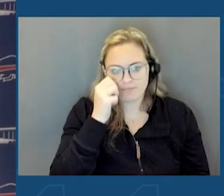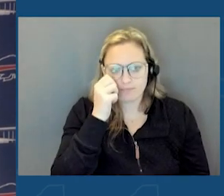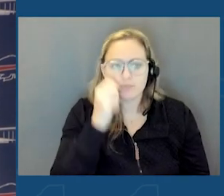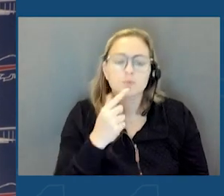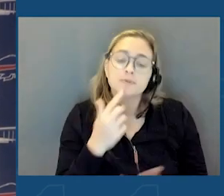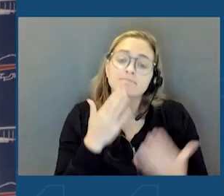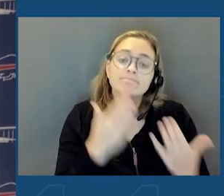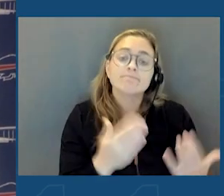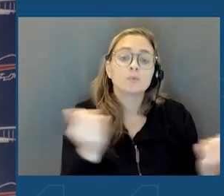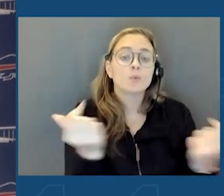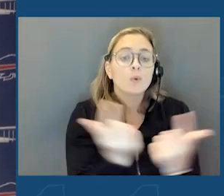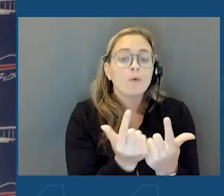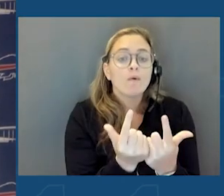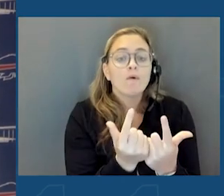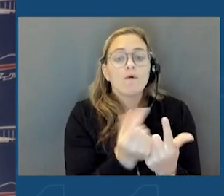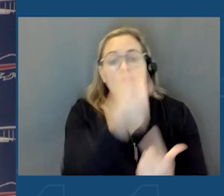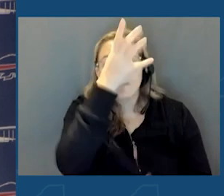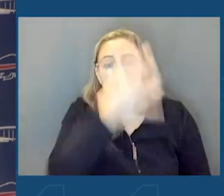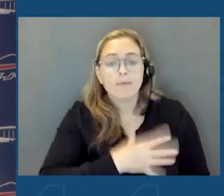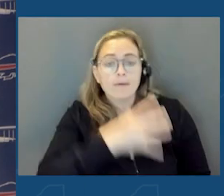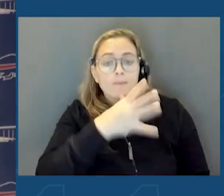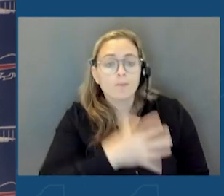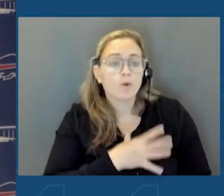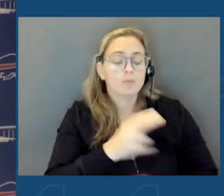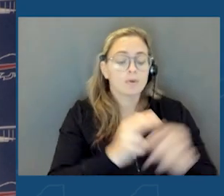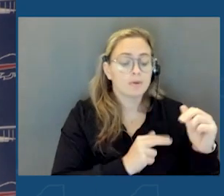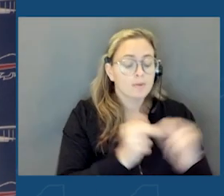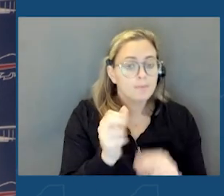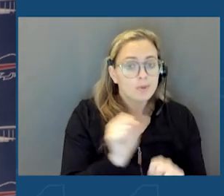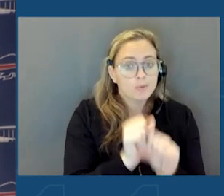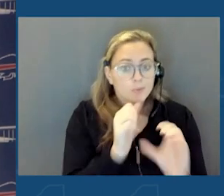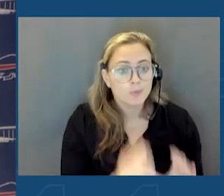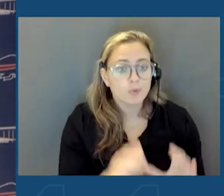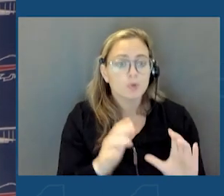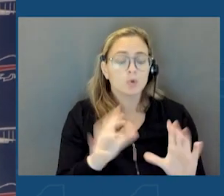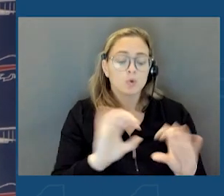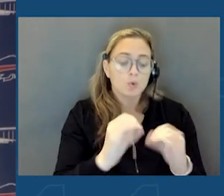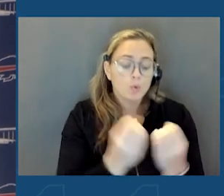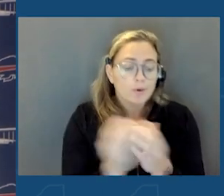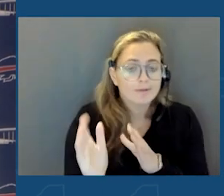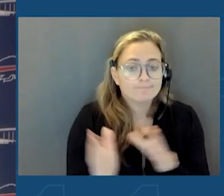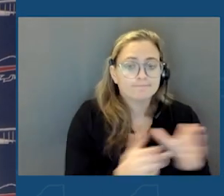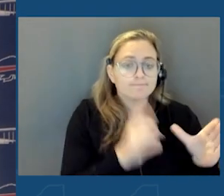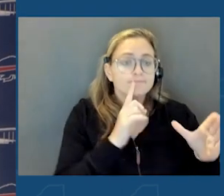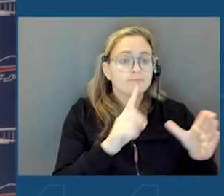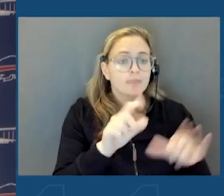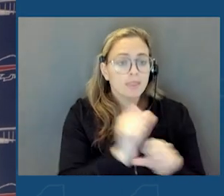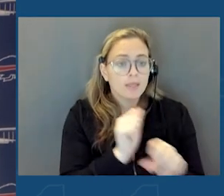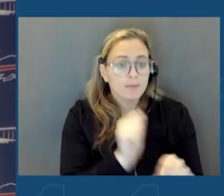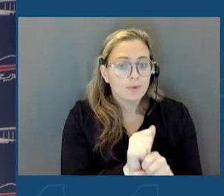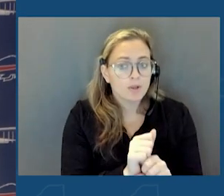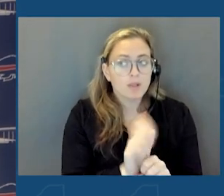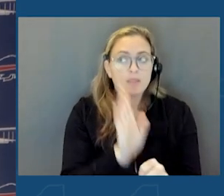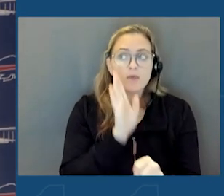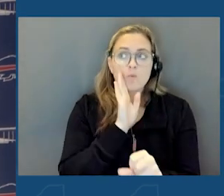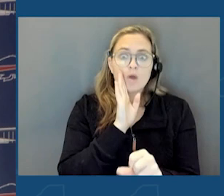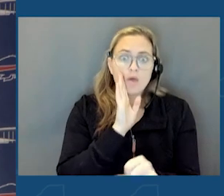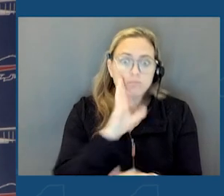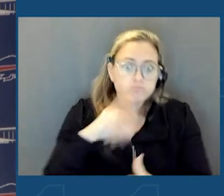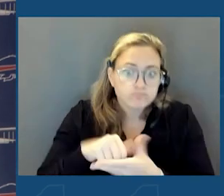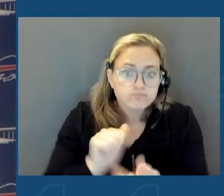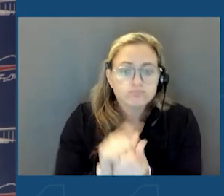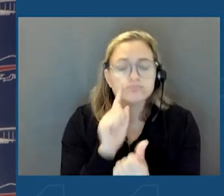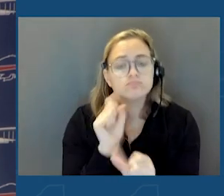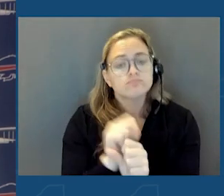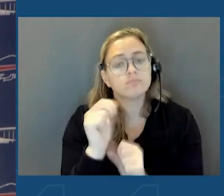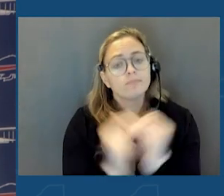each and every one of the men and women of our building trades and organized labor for their incredible work that I know they're going to put in this site. As the